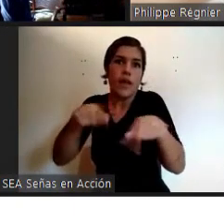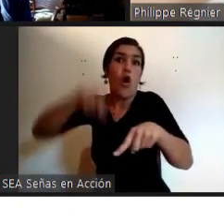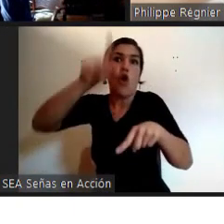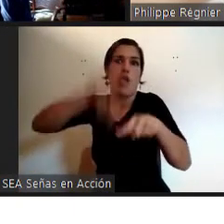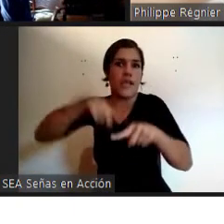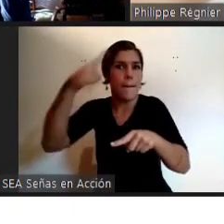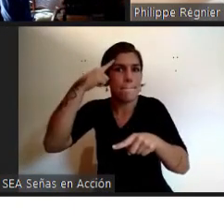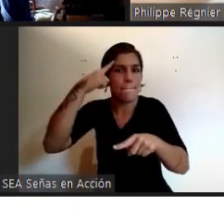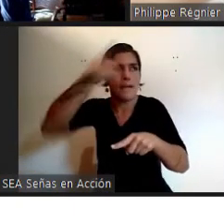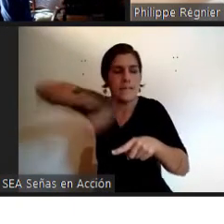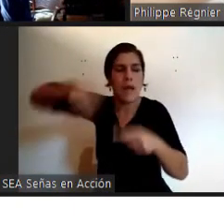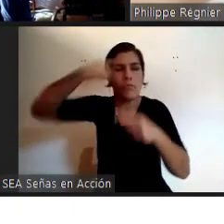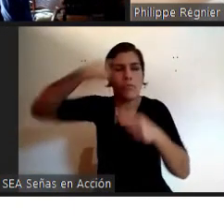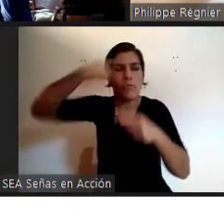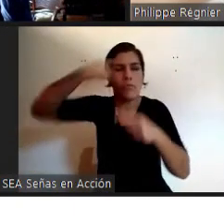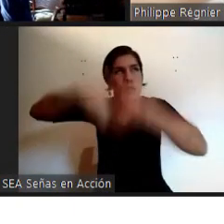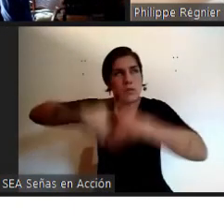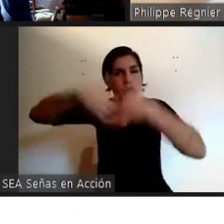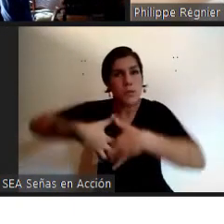hours, many